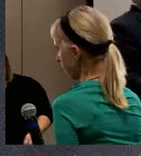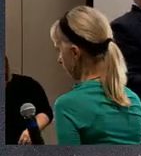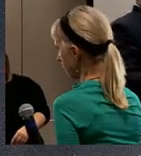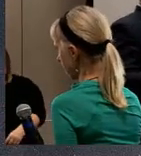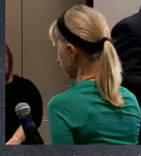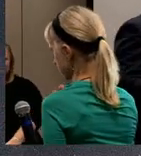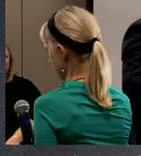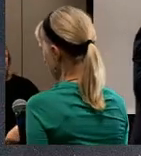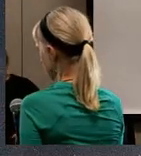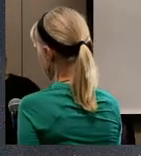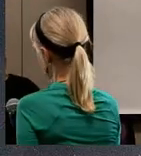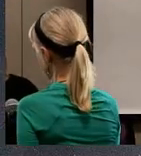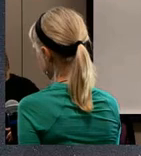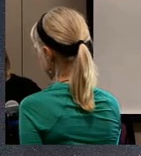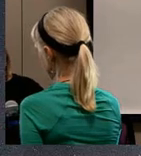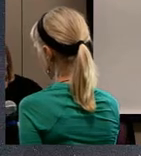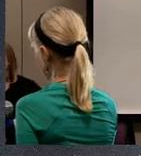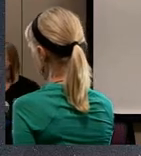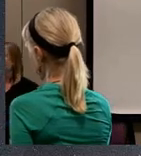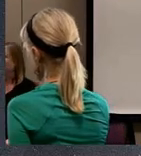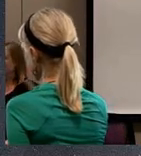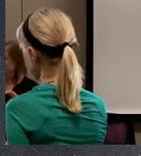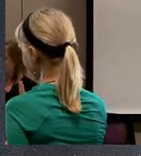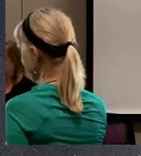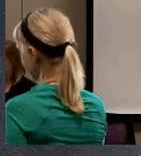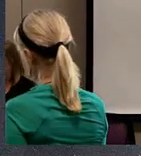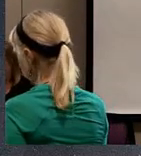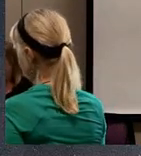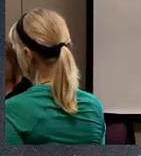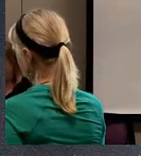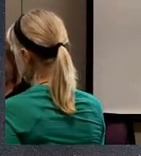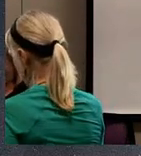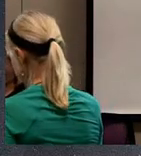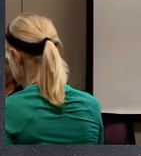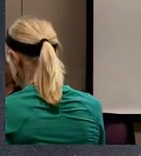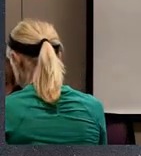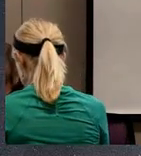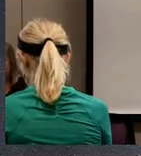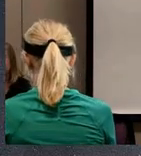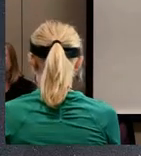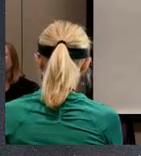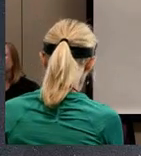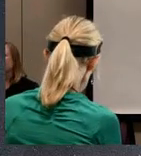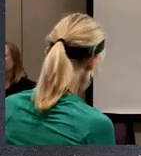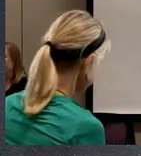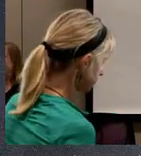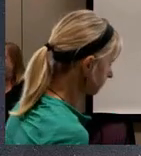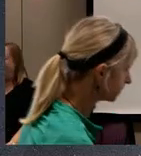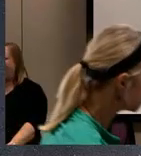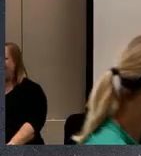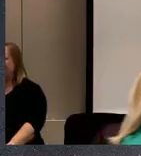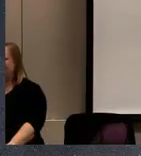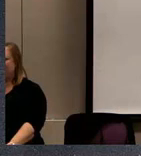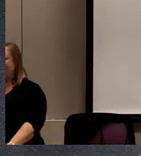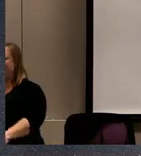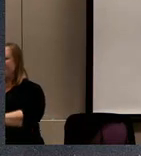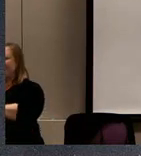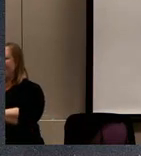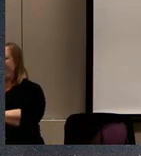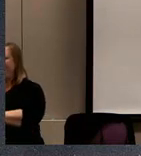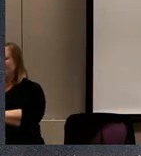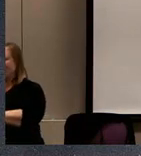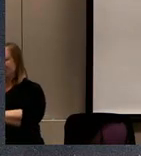So just to briefly introduce myself and AAA, you know, AAA has been around for over 110